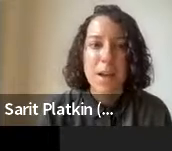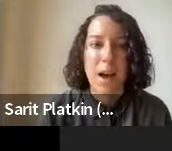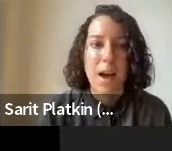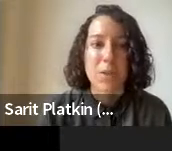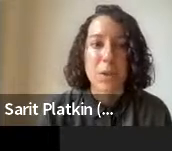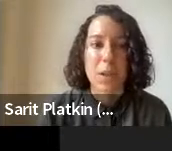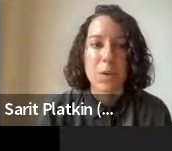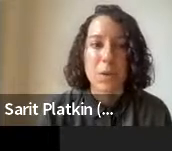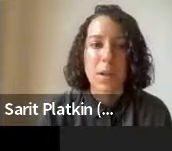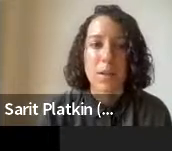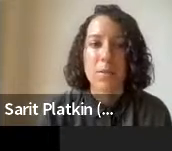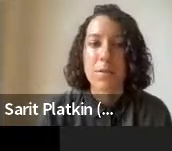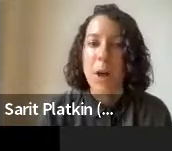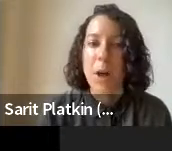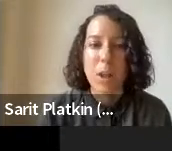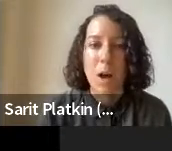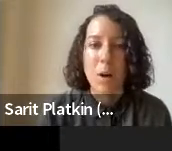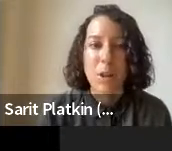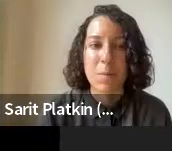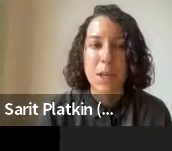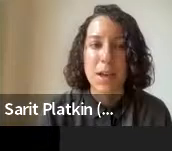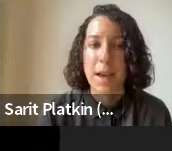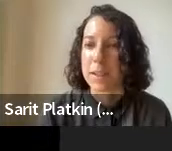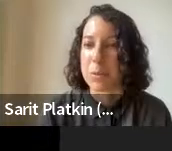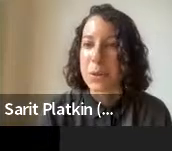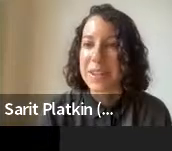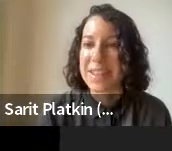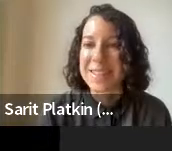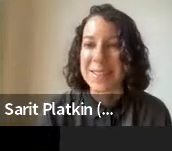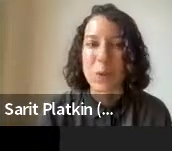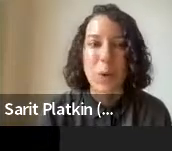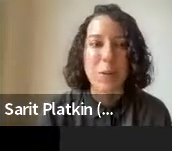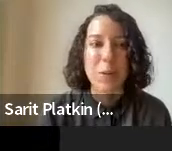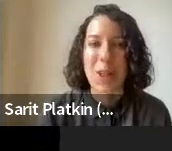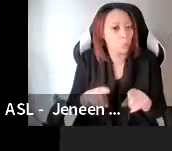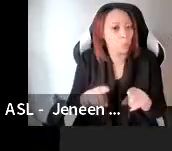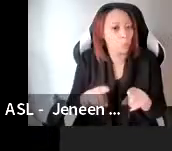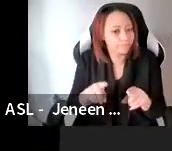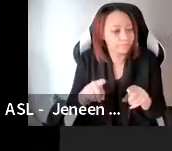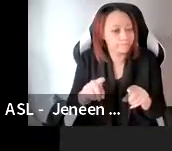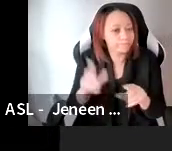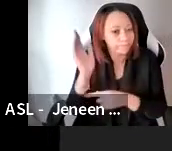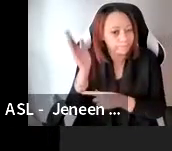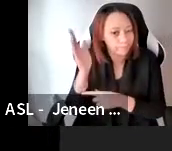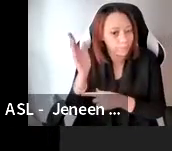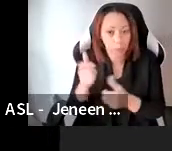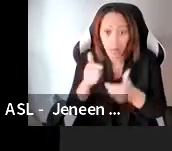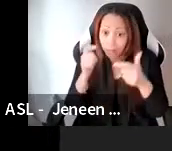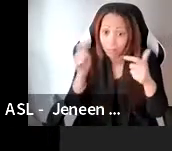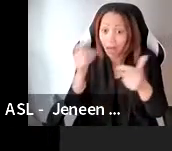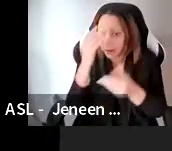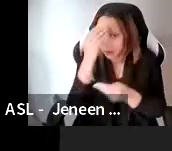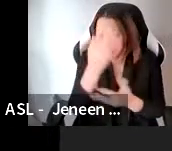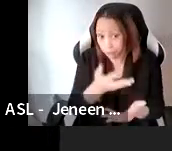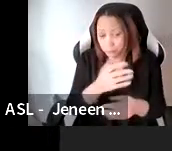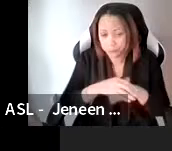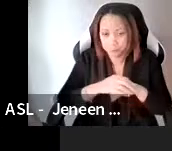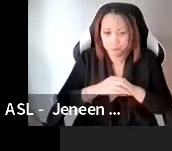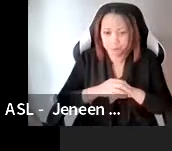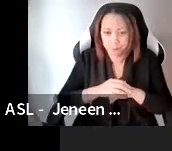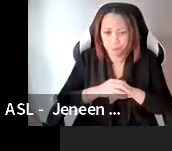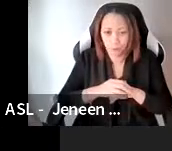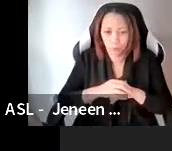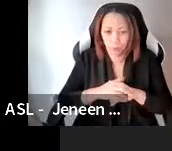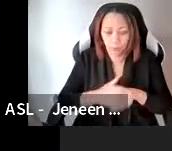chat so that you can follow along with me as I'm doing this. It's going to be a lot of information, and